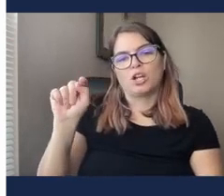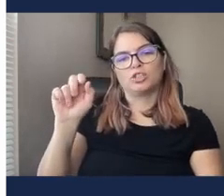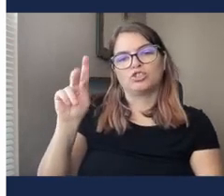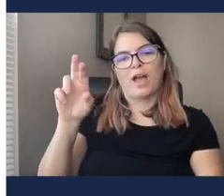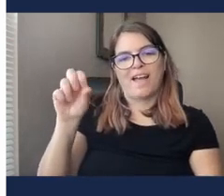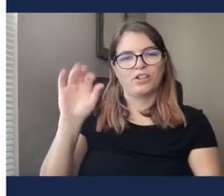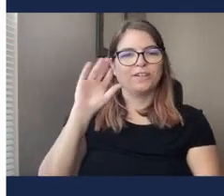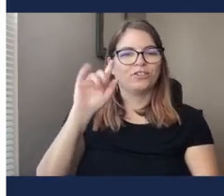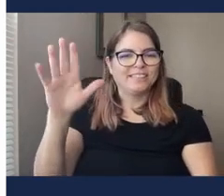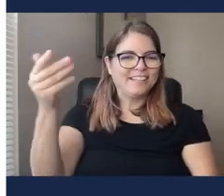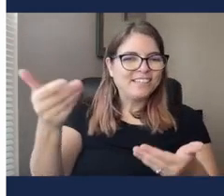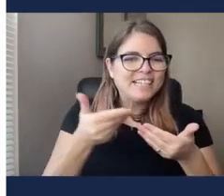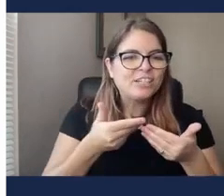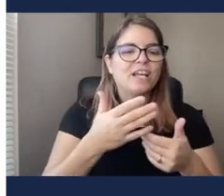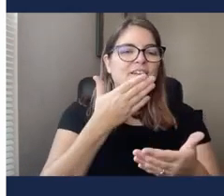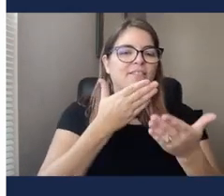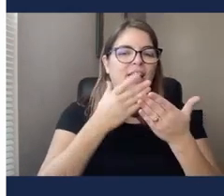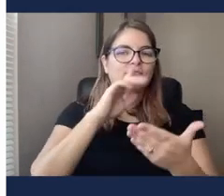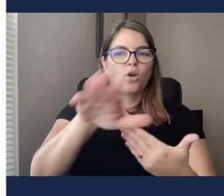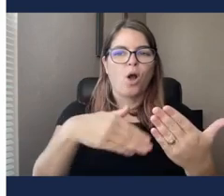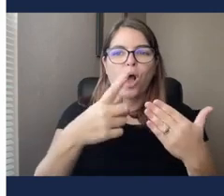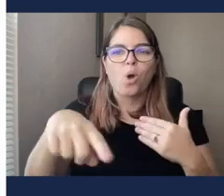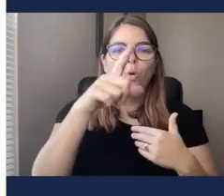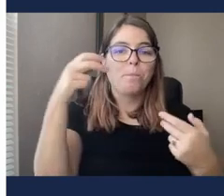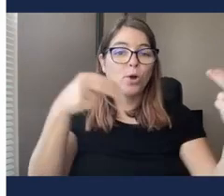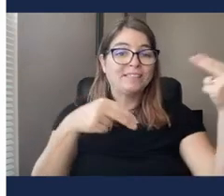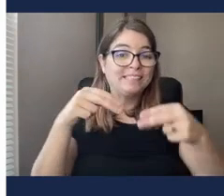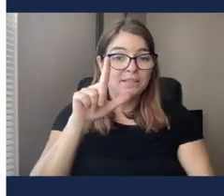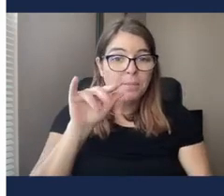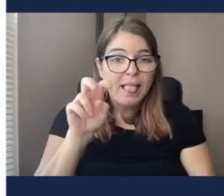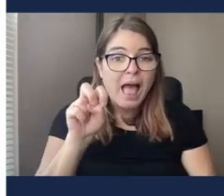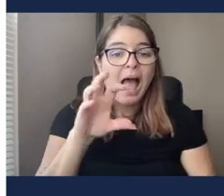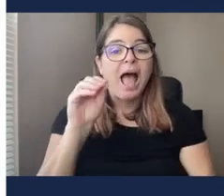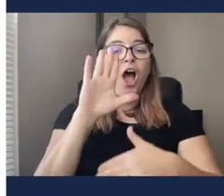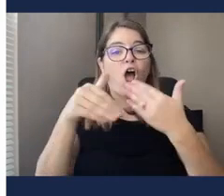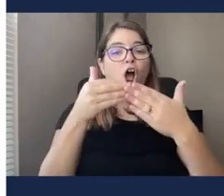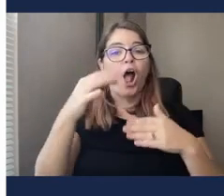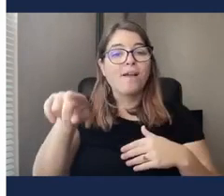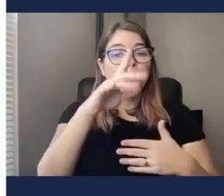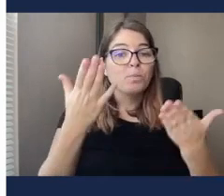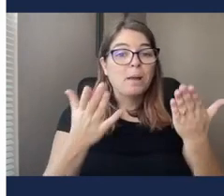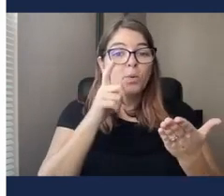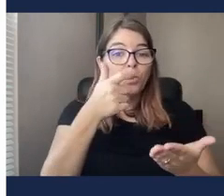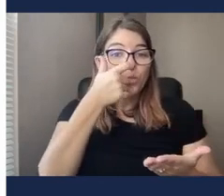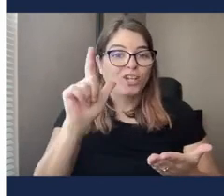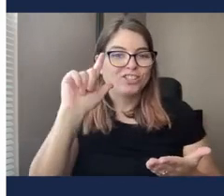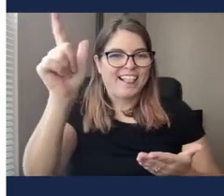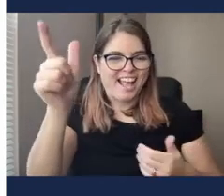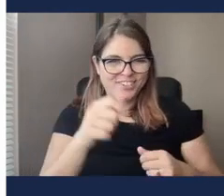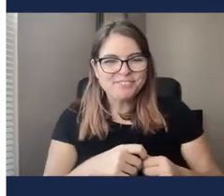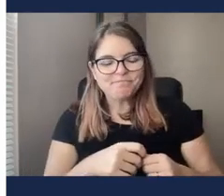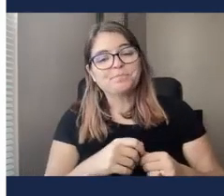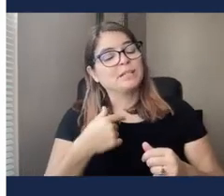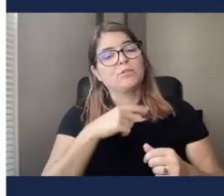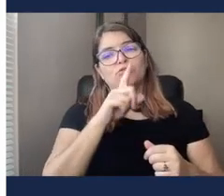invitation, and to all of you for participating live, and to all of you who might watch this at a later date. It's a great pleasure to